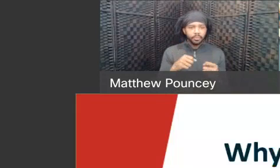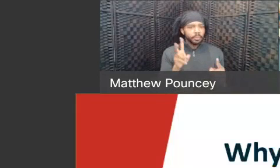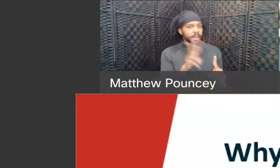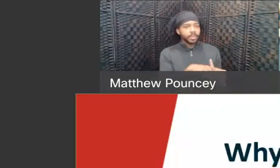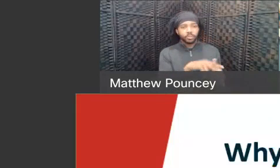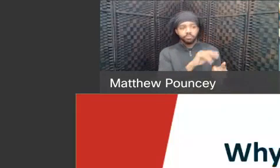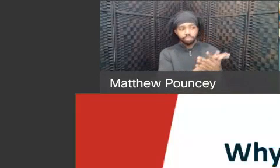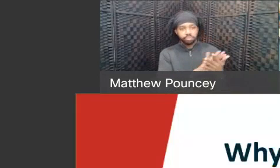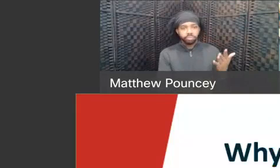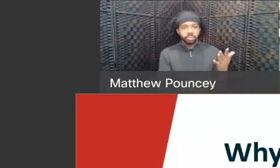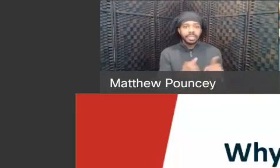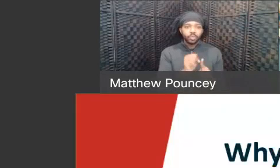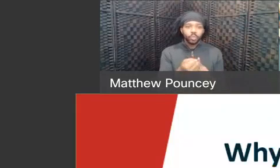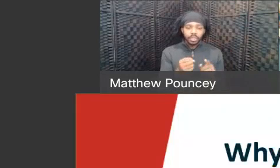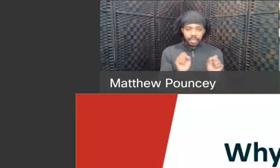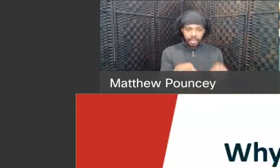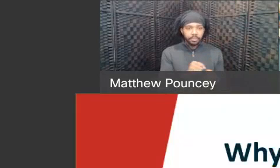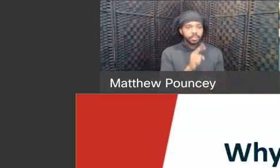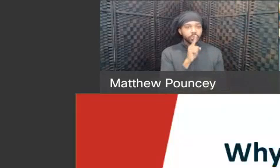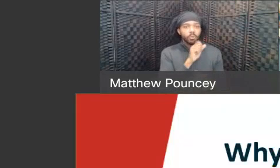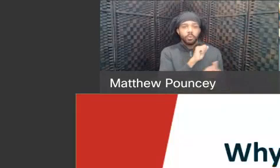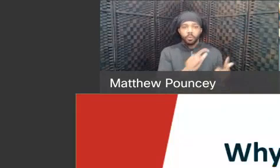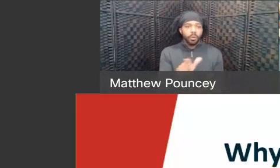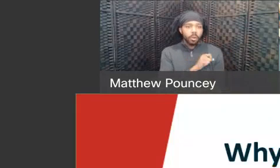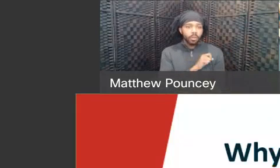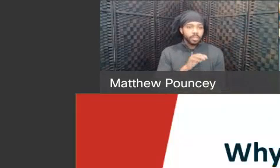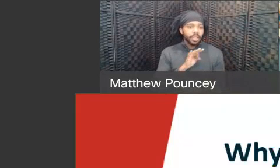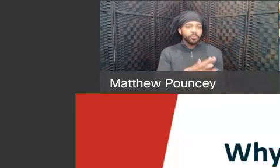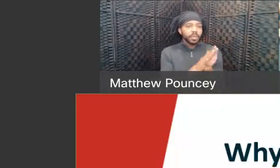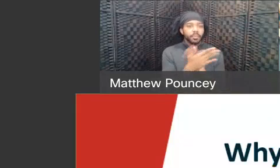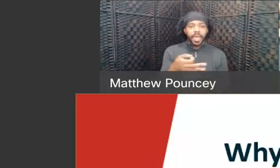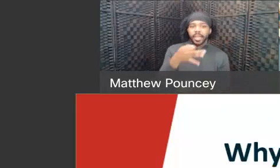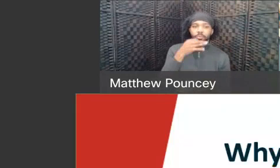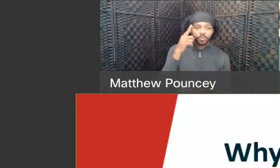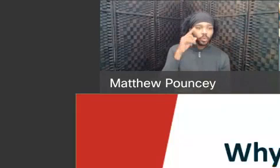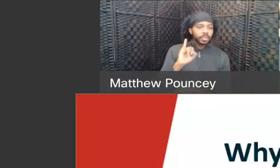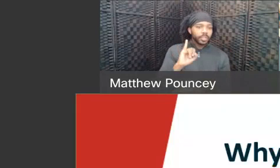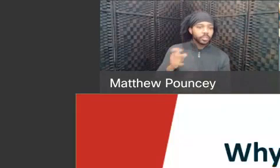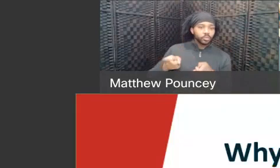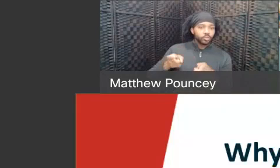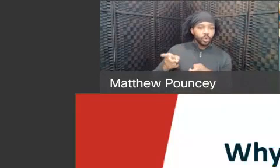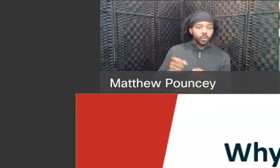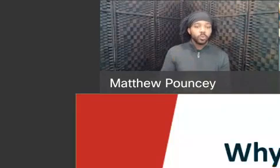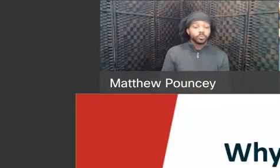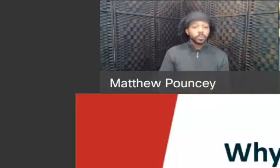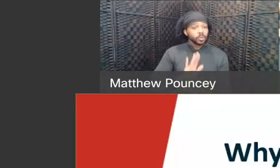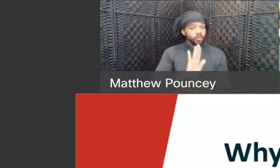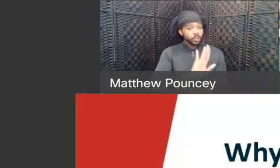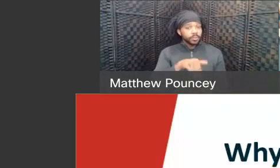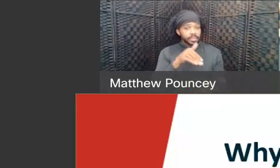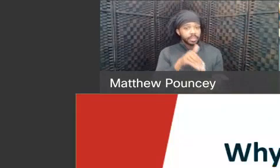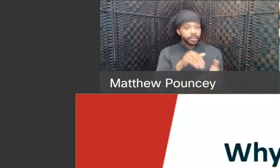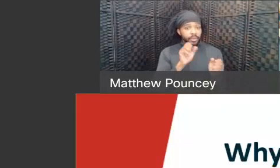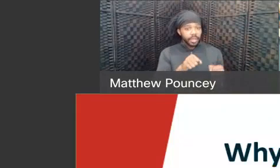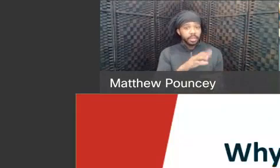of situations that can ensure all your staff become experts in infection control. Your facility can incorporate